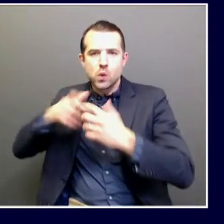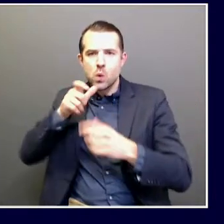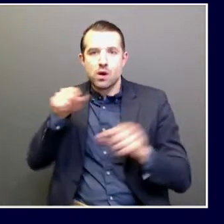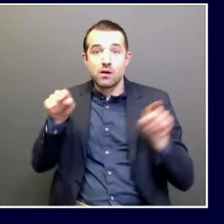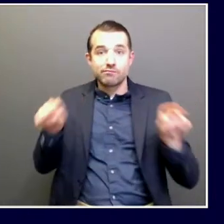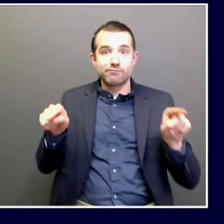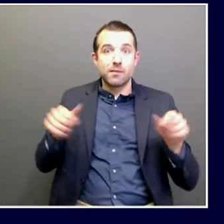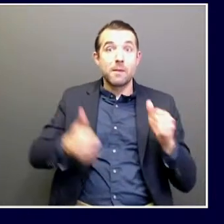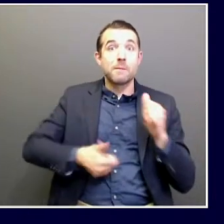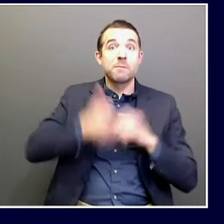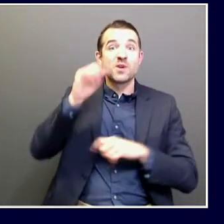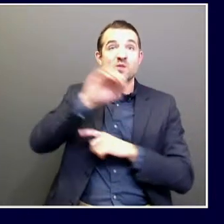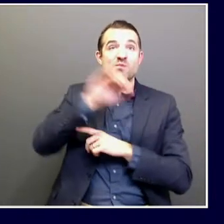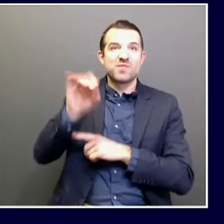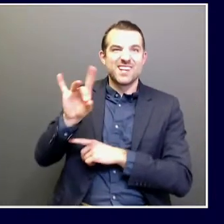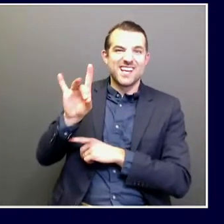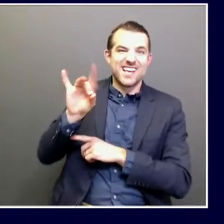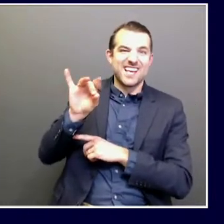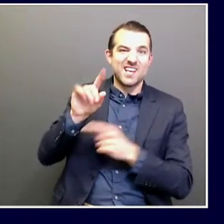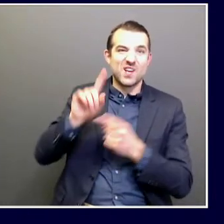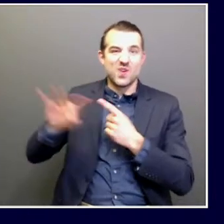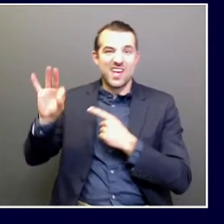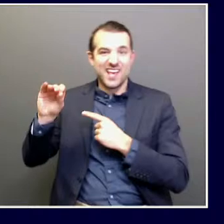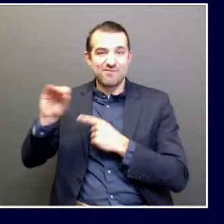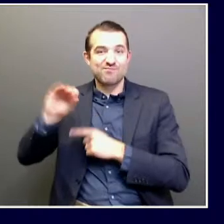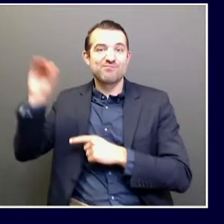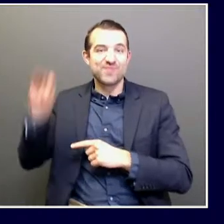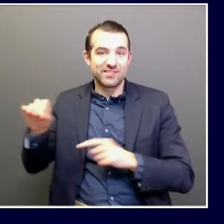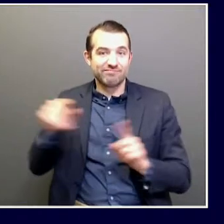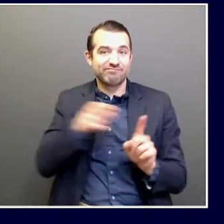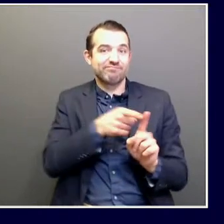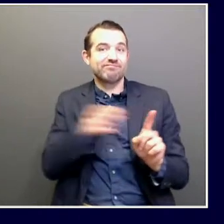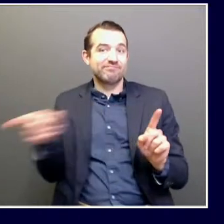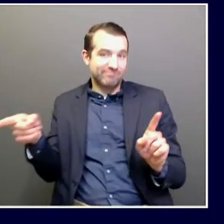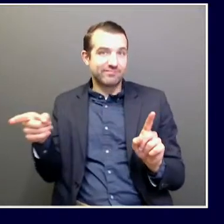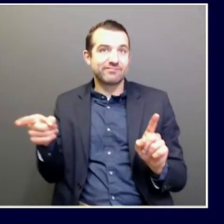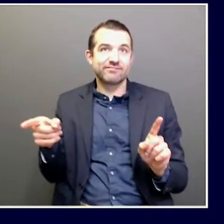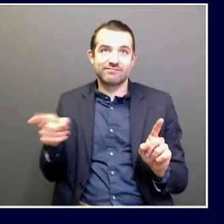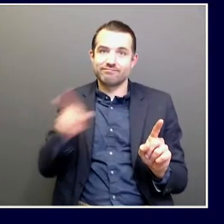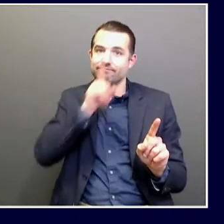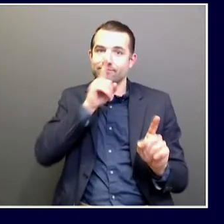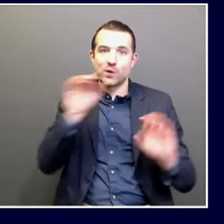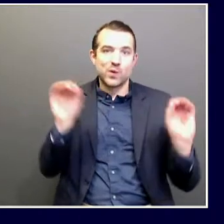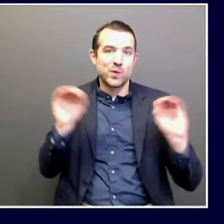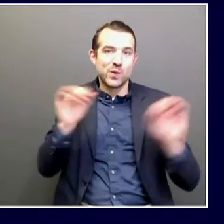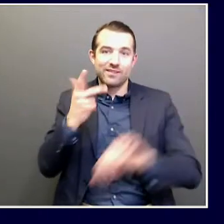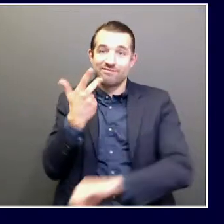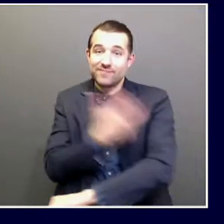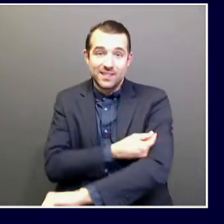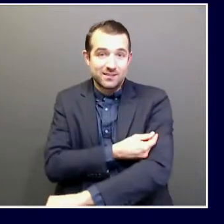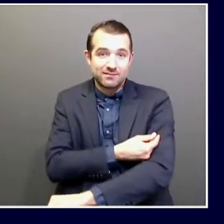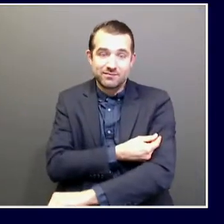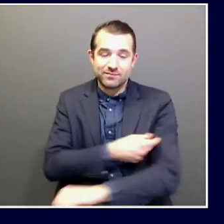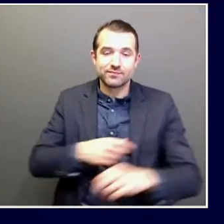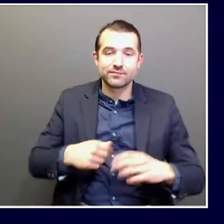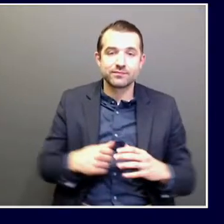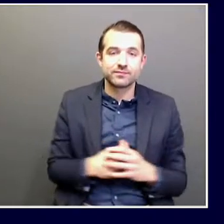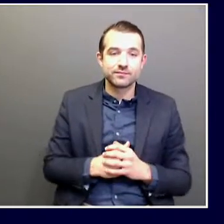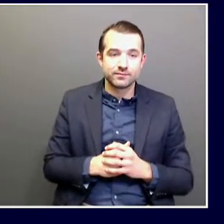90% of patients in the ICU or on a ventilator are not fully vaccinated.